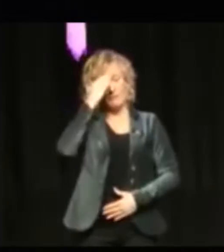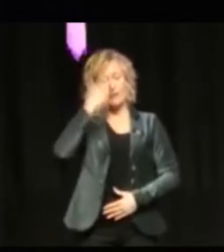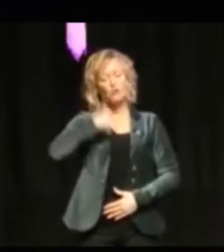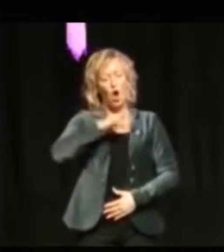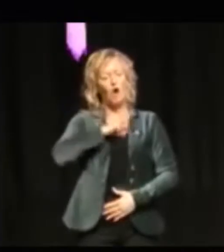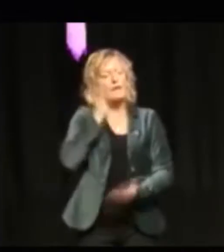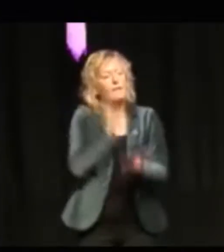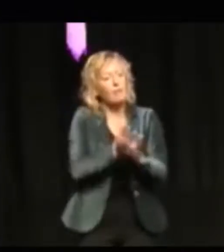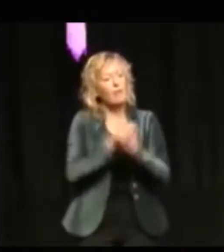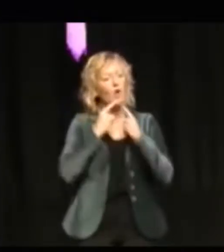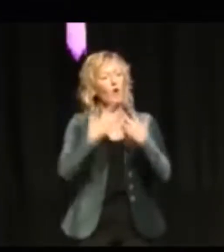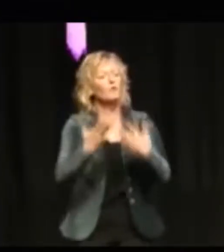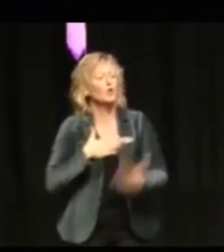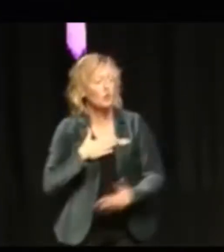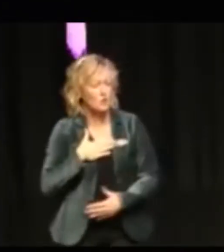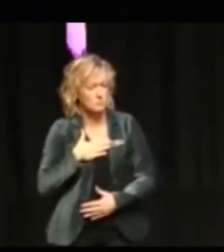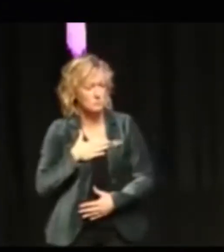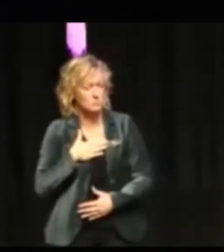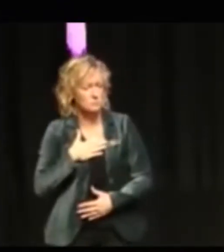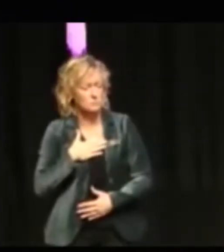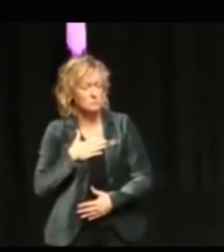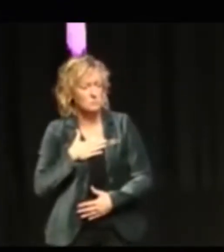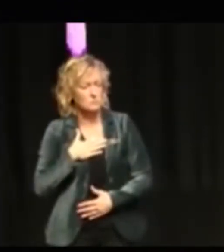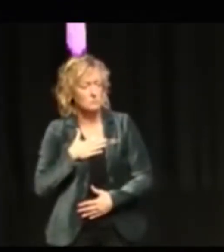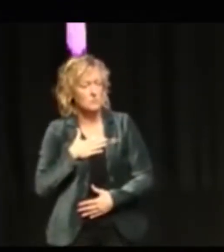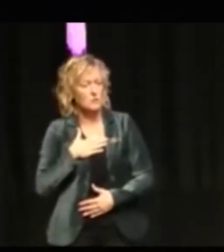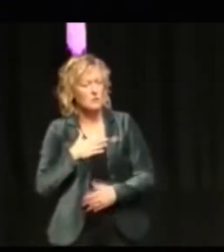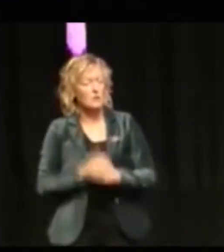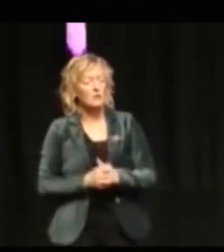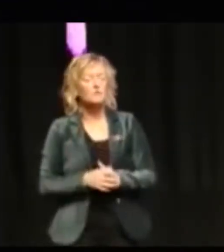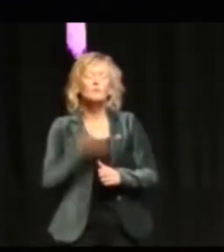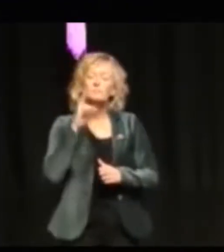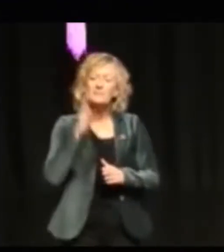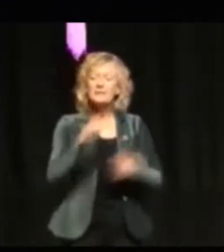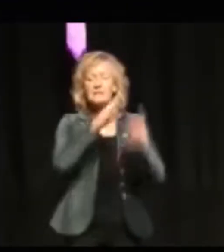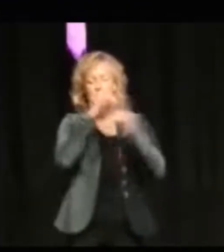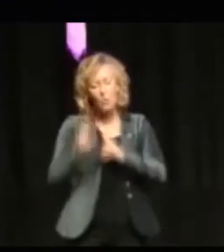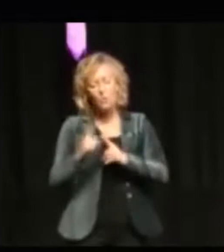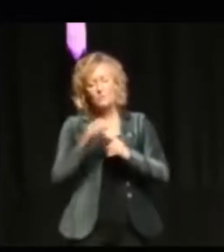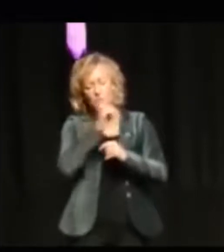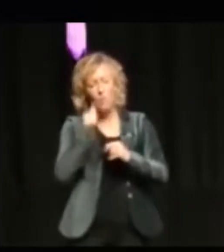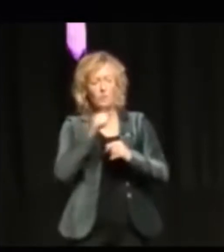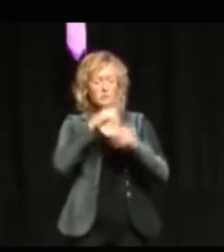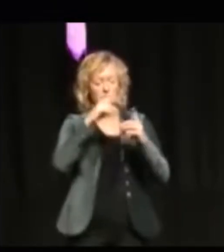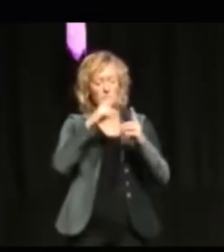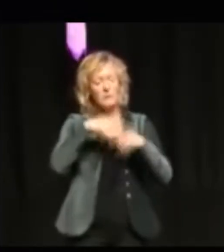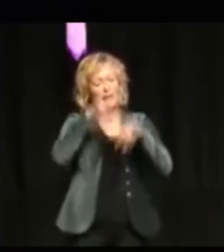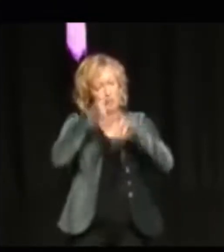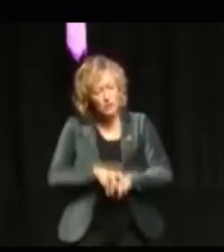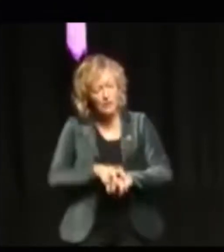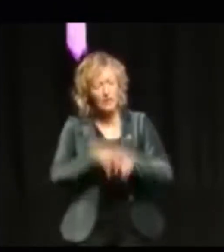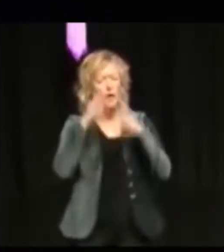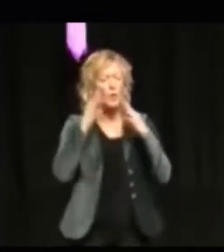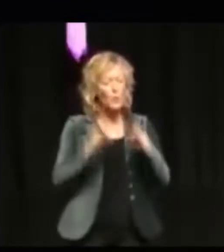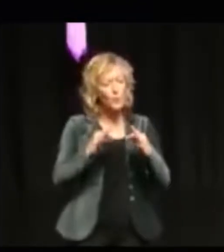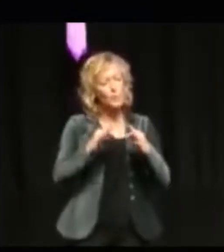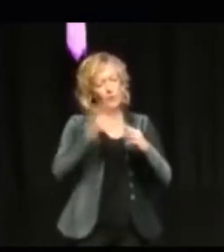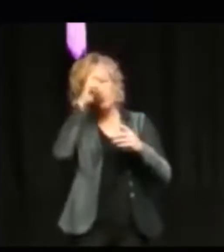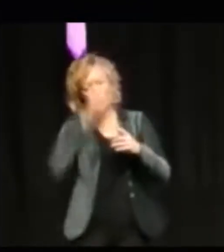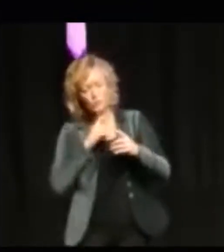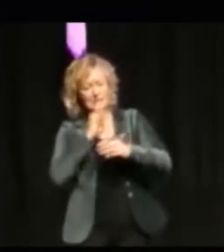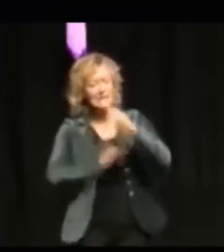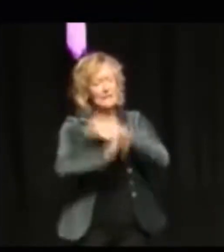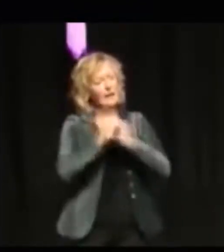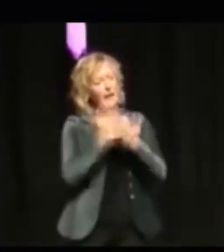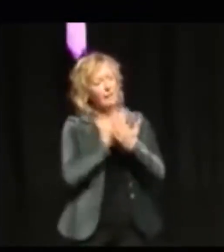that might include anything from budgets. It's really hard to analyze a country's health policy if you don't know how they're spending